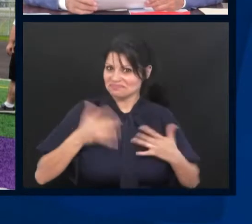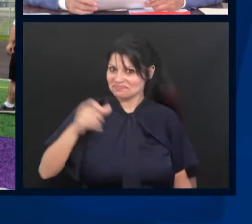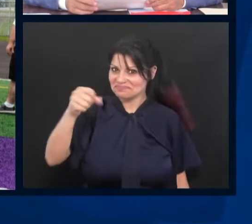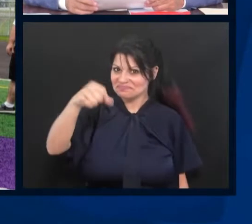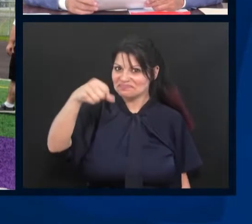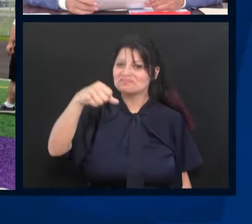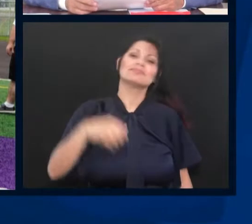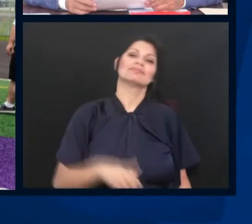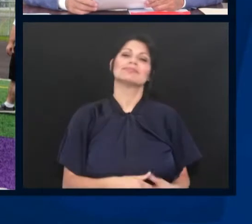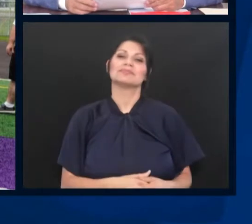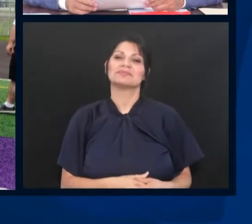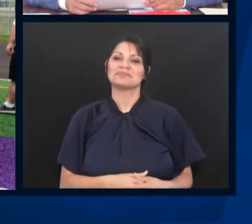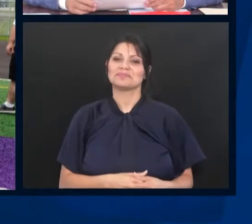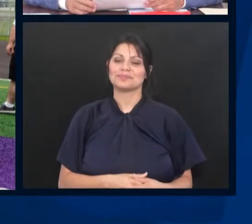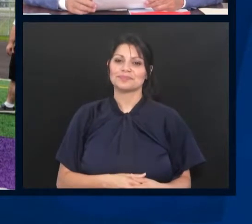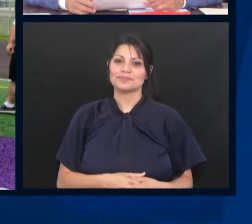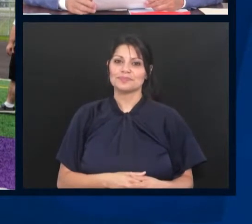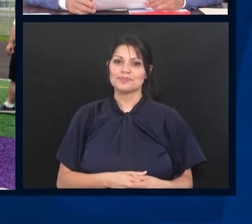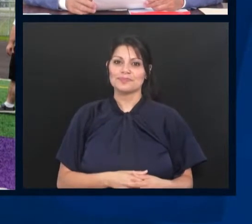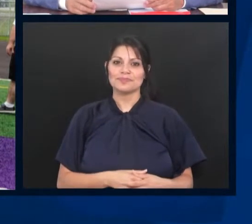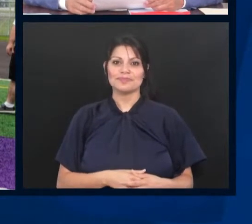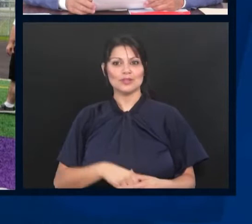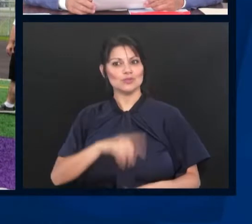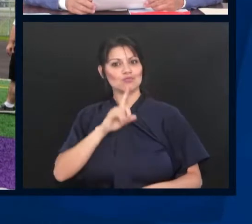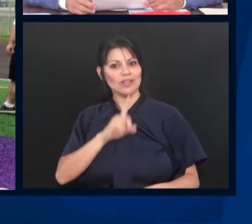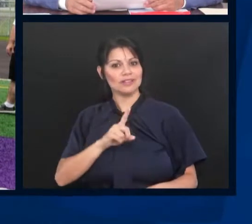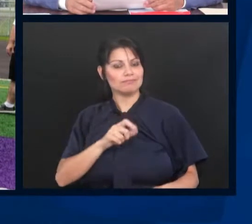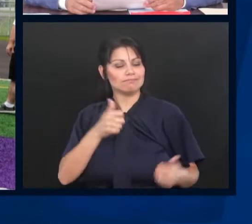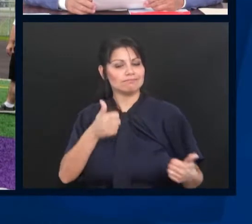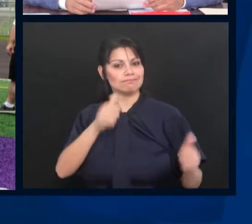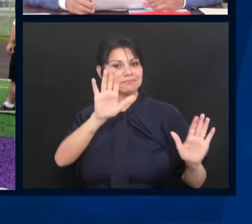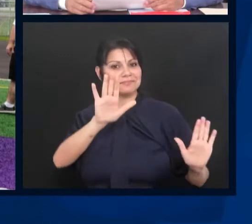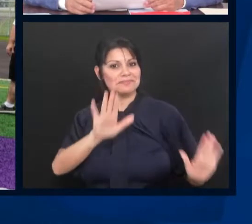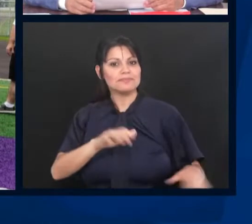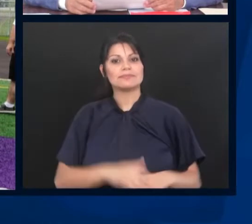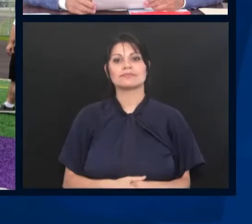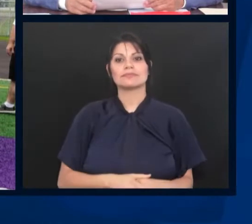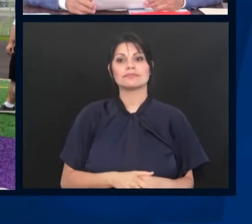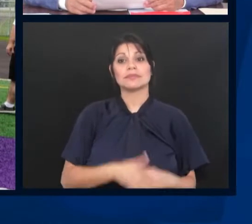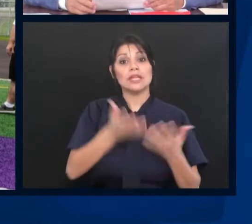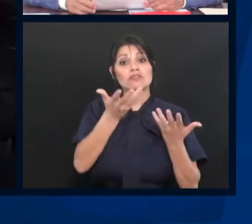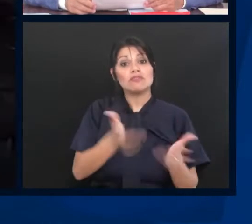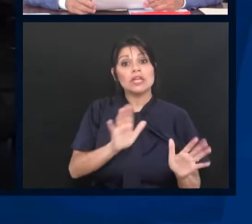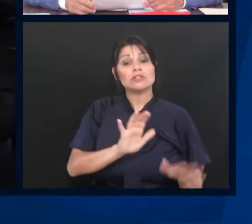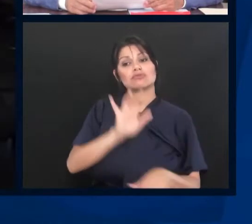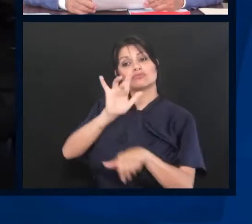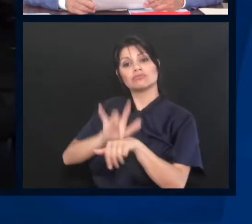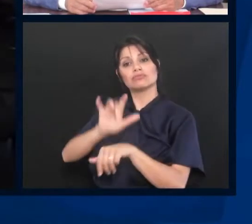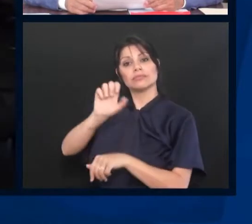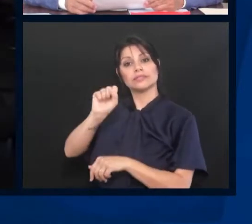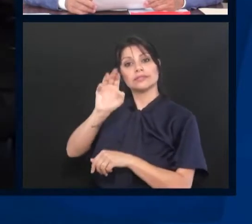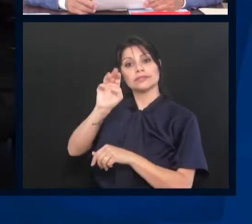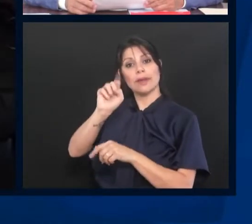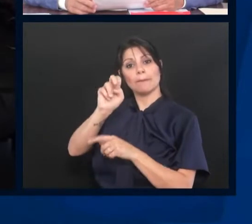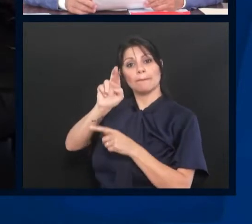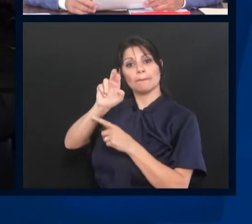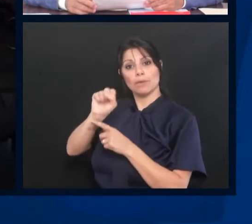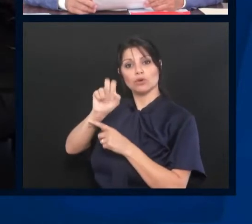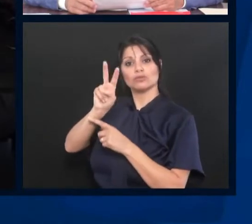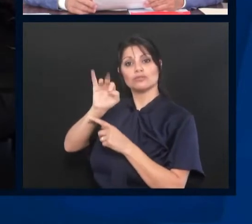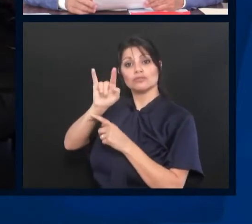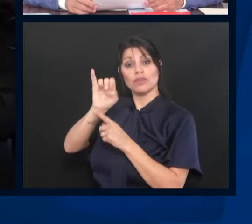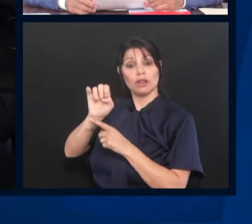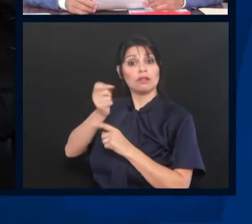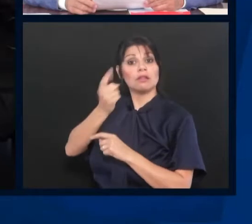so happy for him, it was unbelievable, and that's really good stuff. You know, then we went to Summersville, and a lady that worked